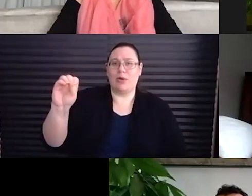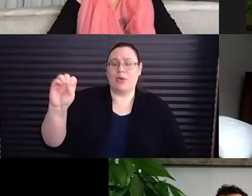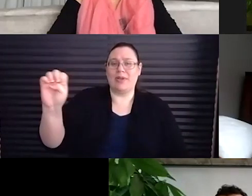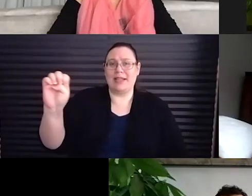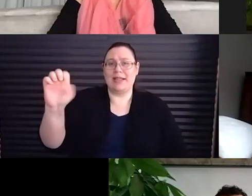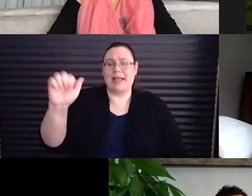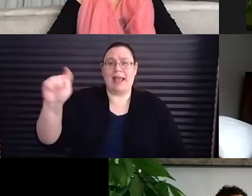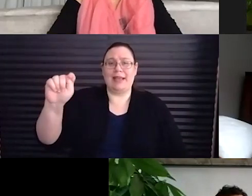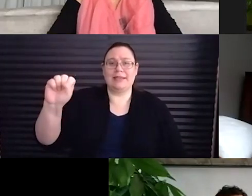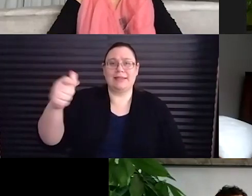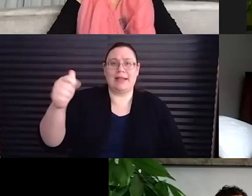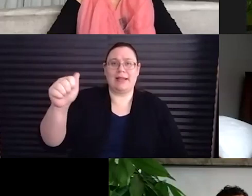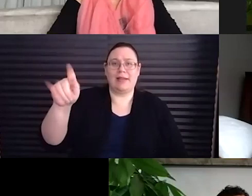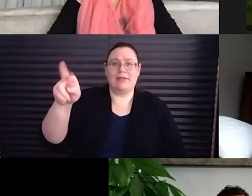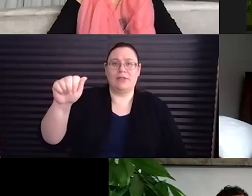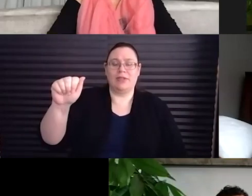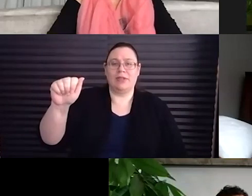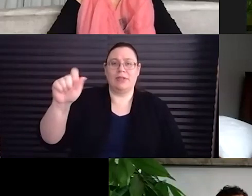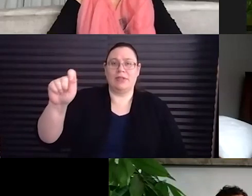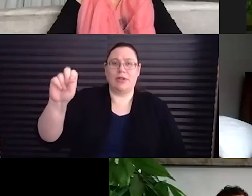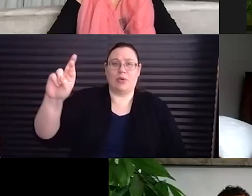pteoe@sagaftra.org. That's